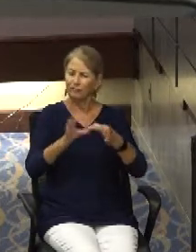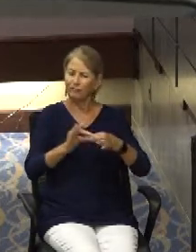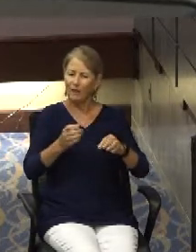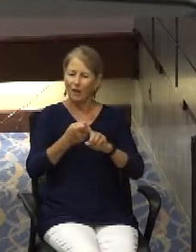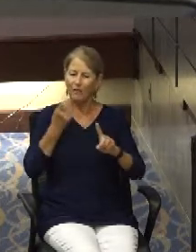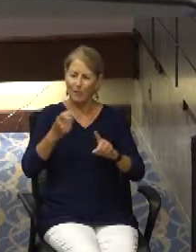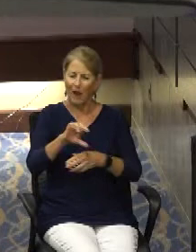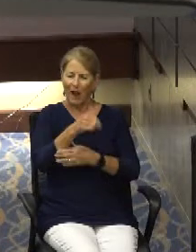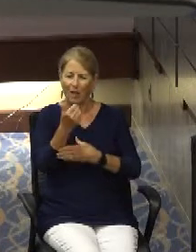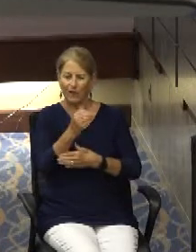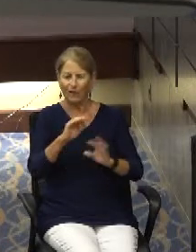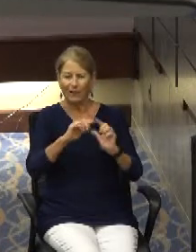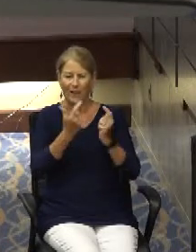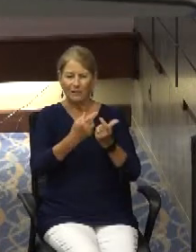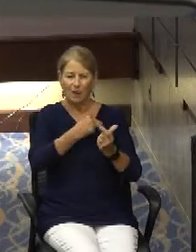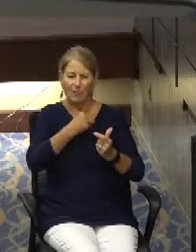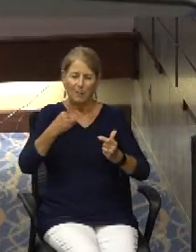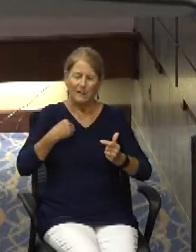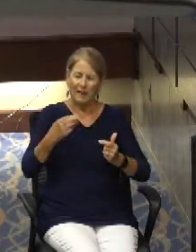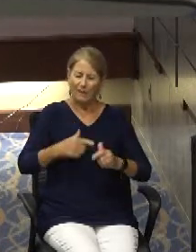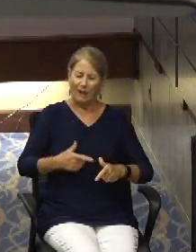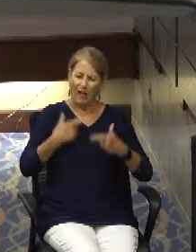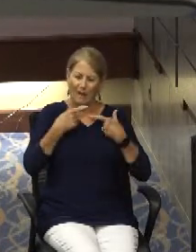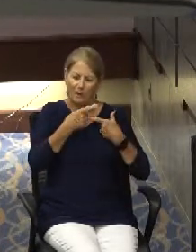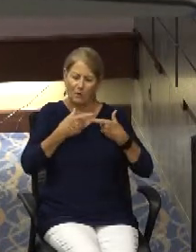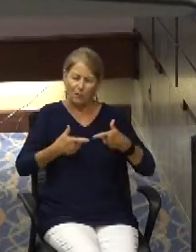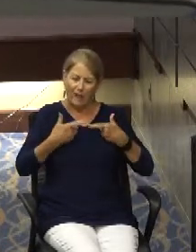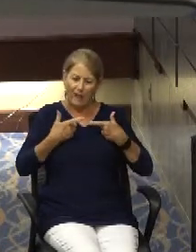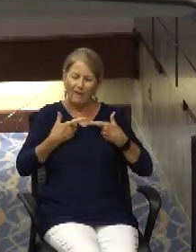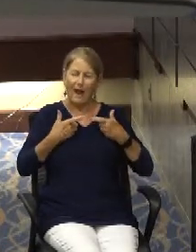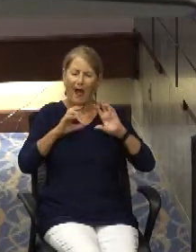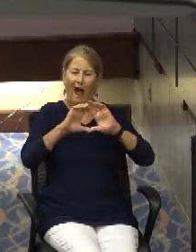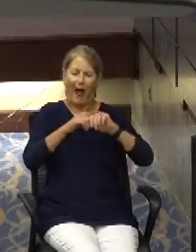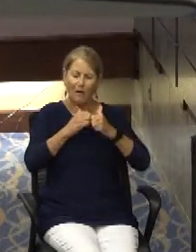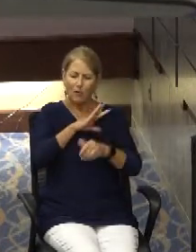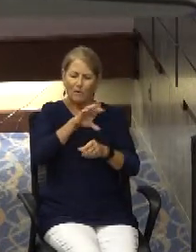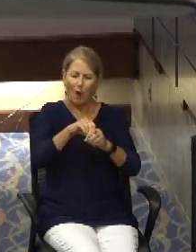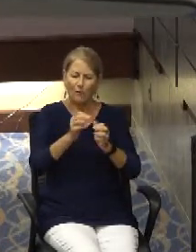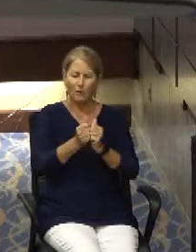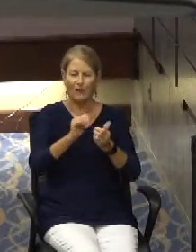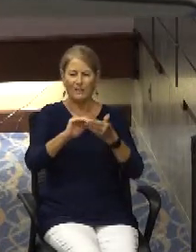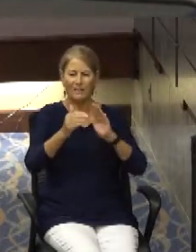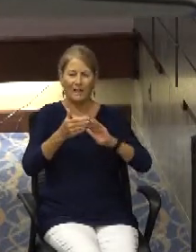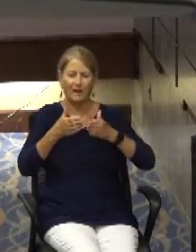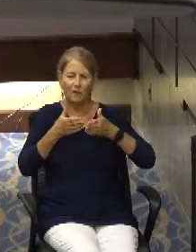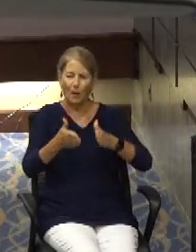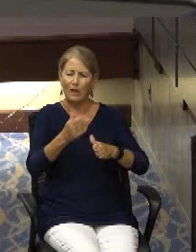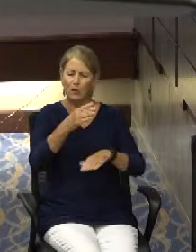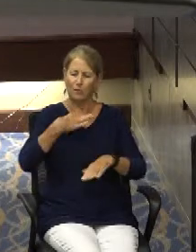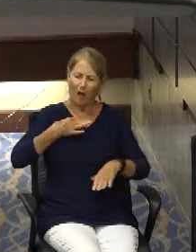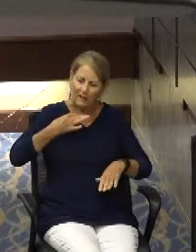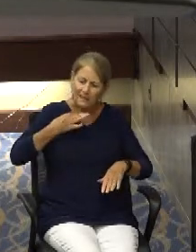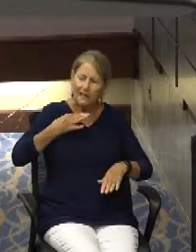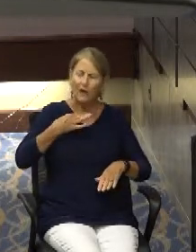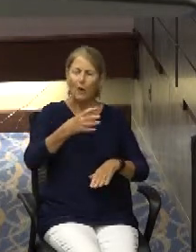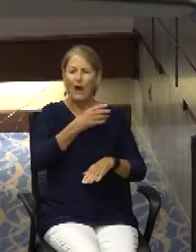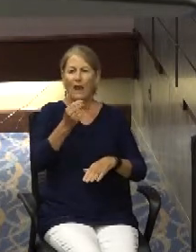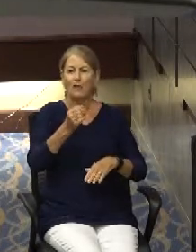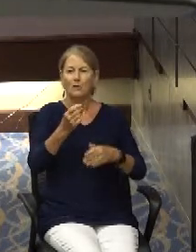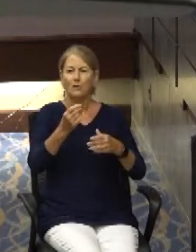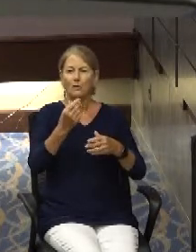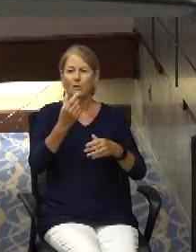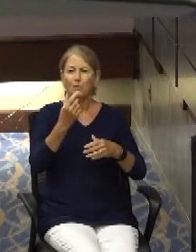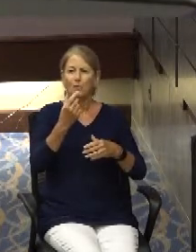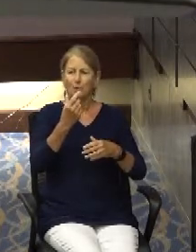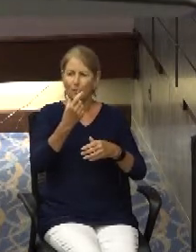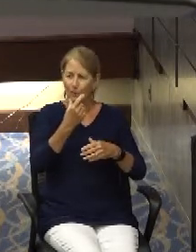whole rich life that you live and the way that you're engaged in the city, the way that you volunteer, the way that you go kayak